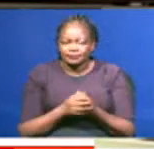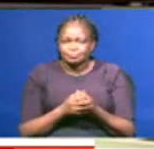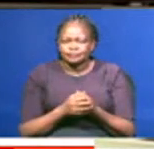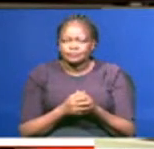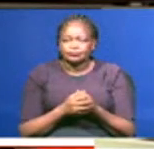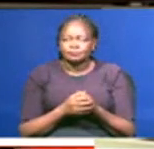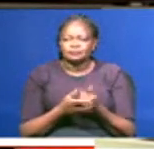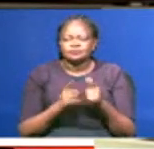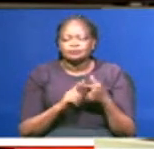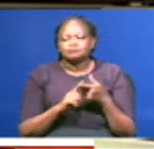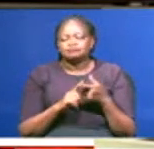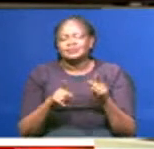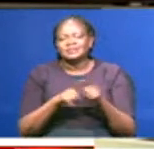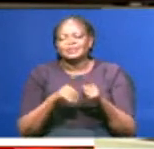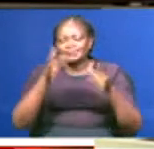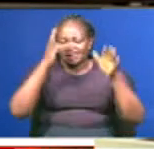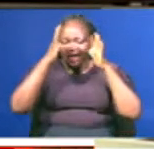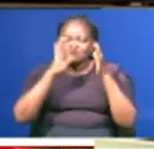says similar initiatives